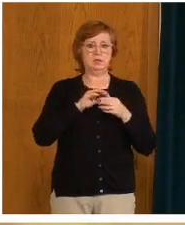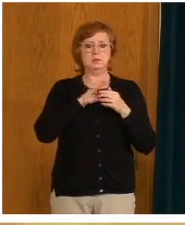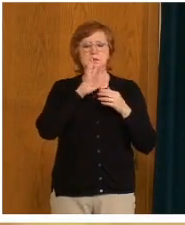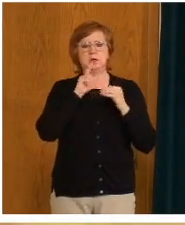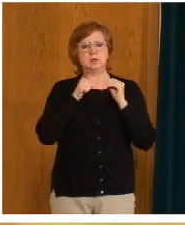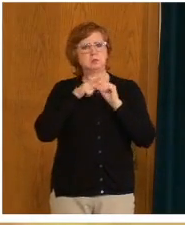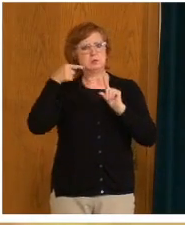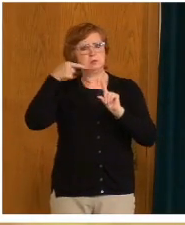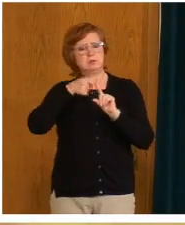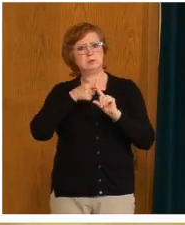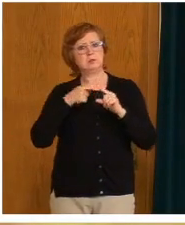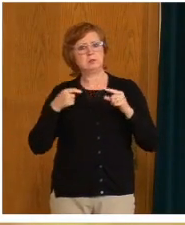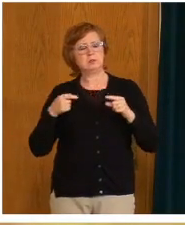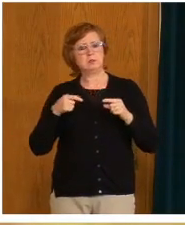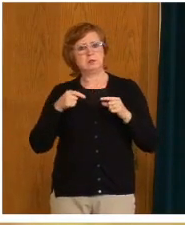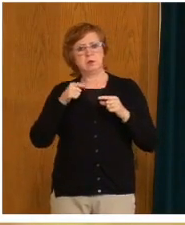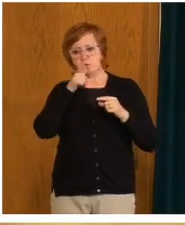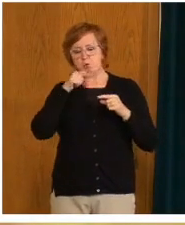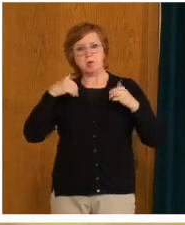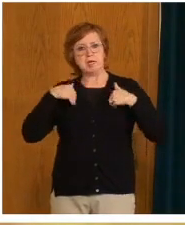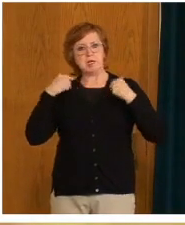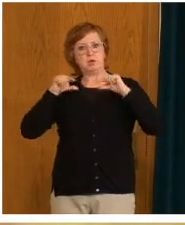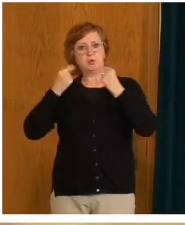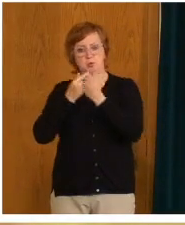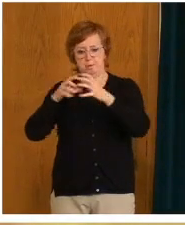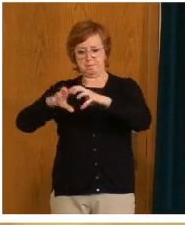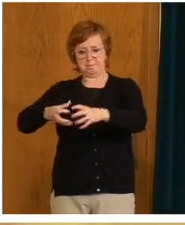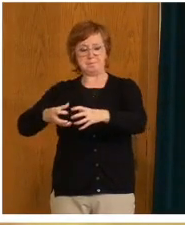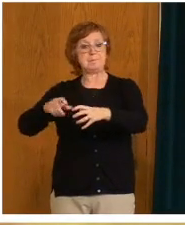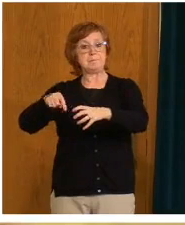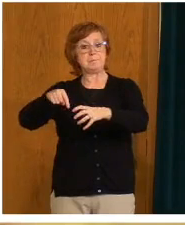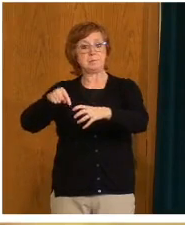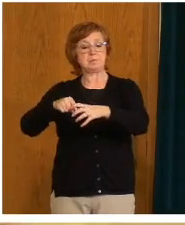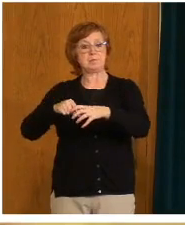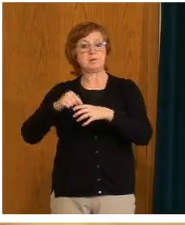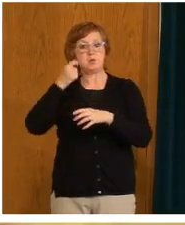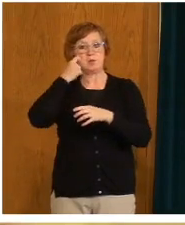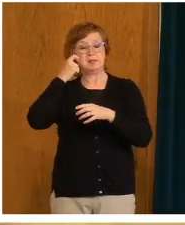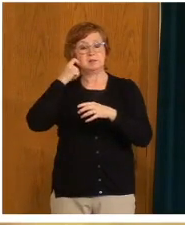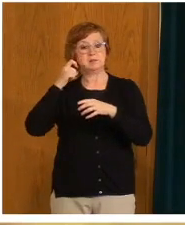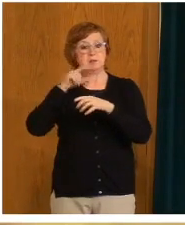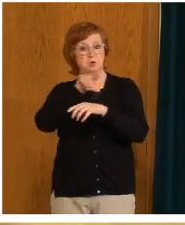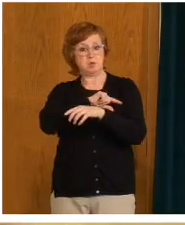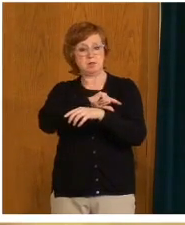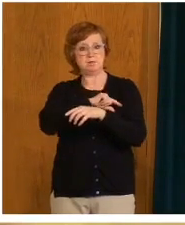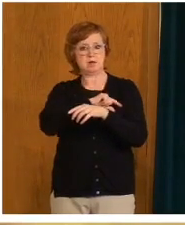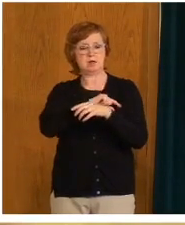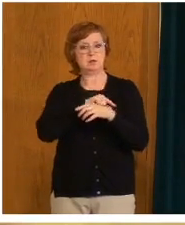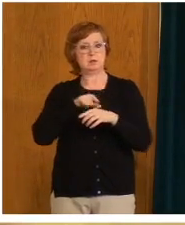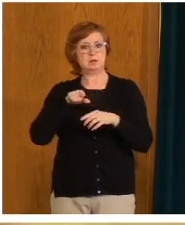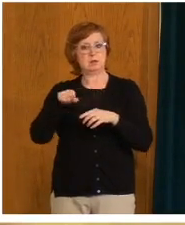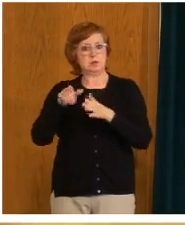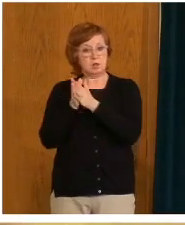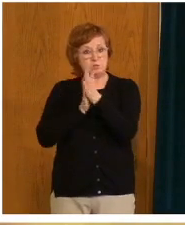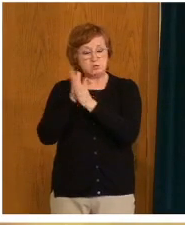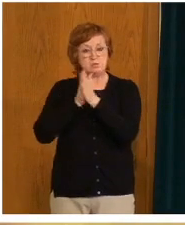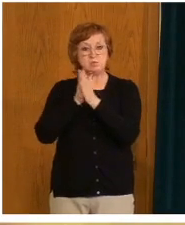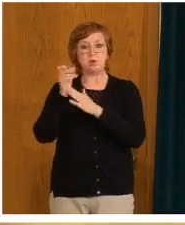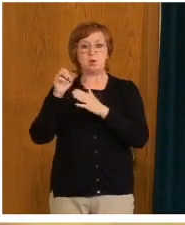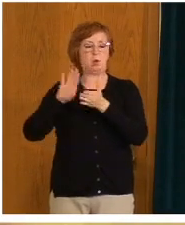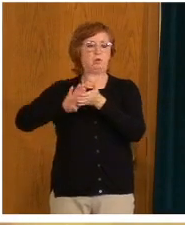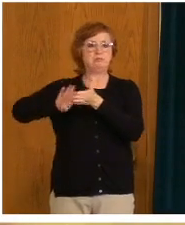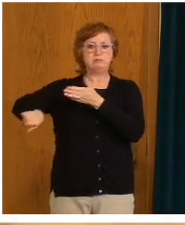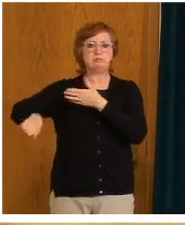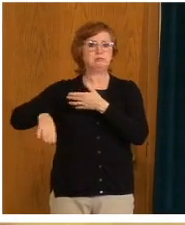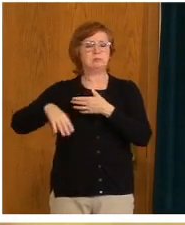in particular in some of the younger age groups that have just become available more recently. And Dr. Shahab had mentioned this